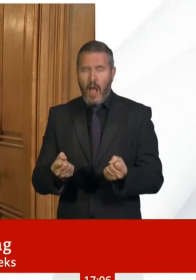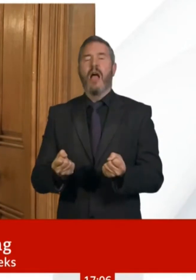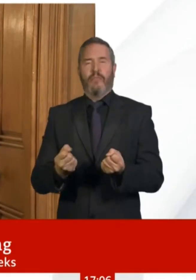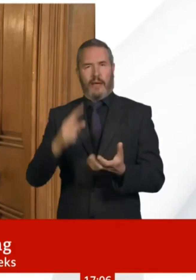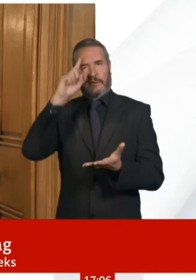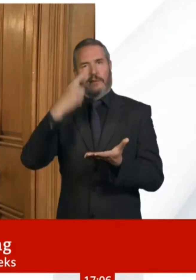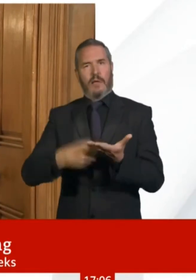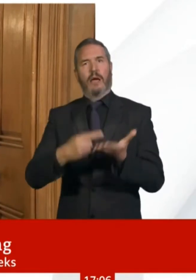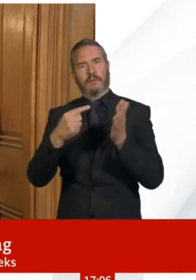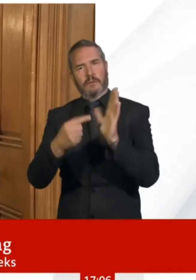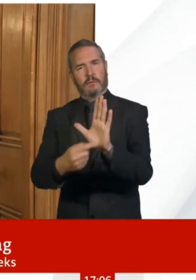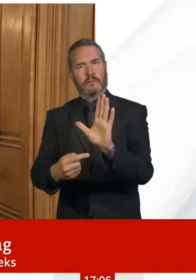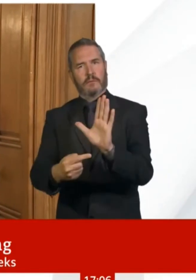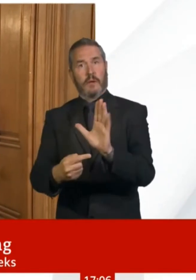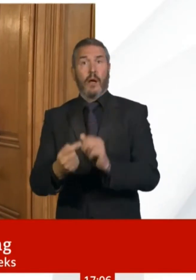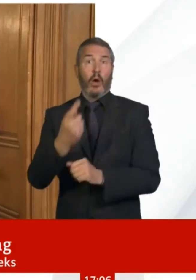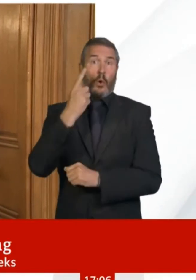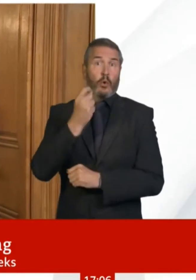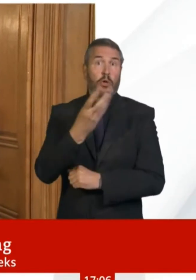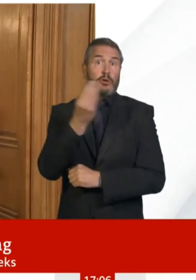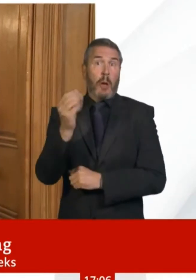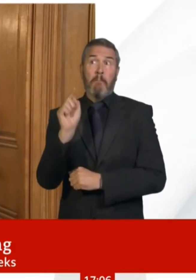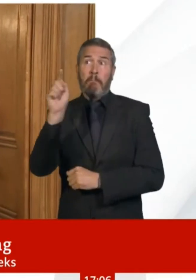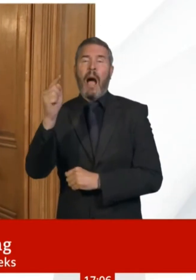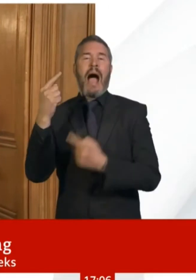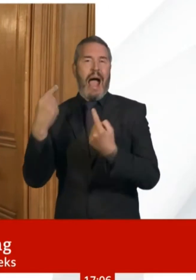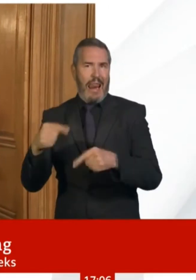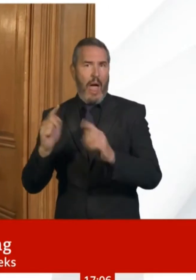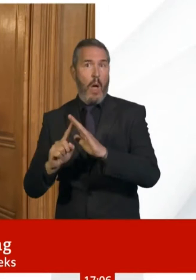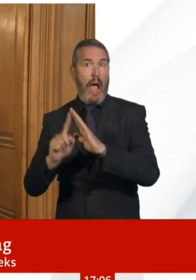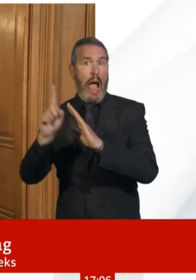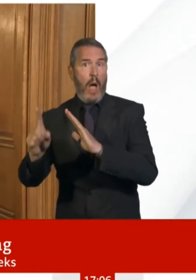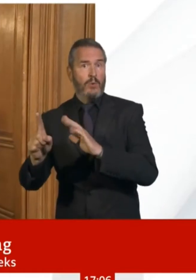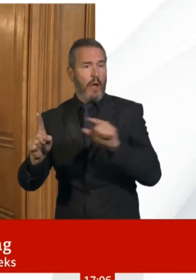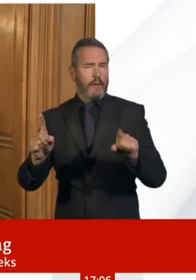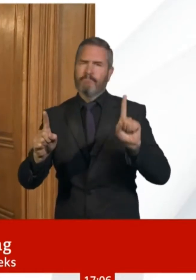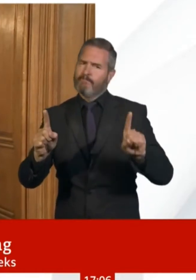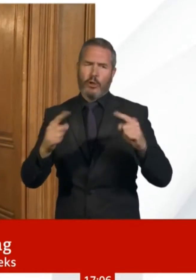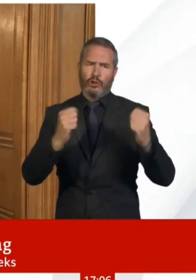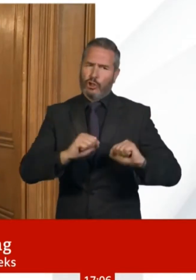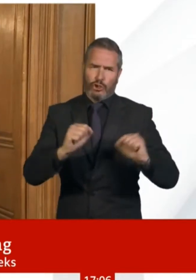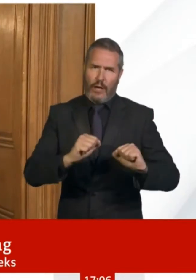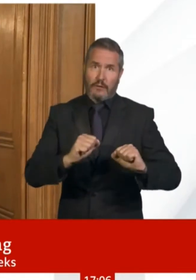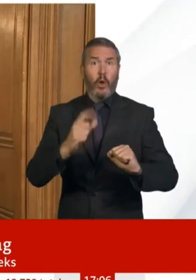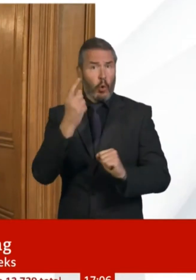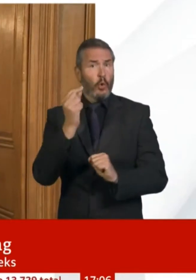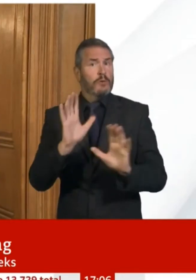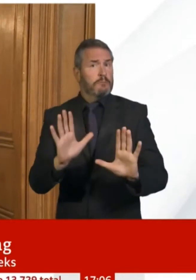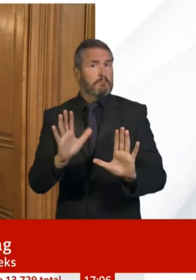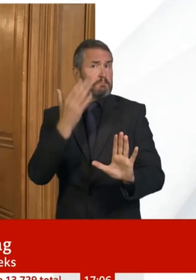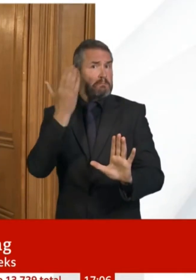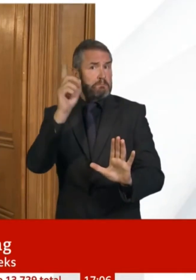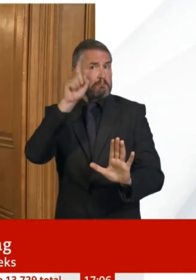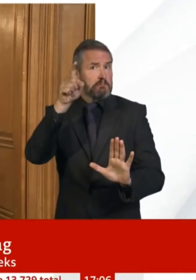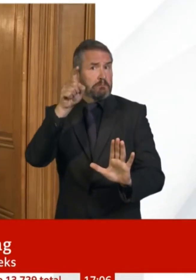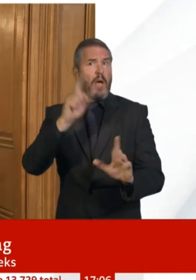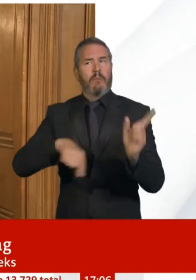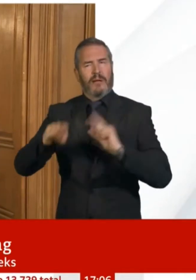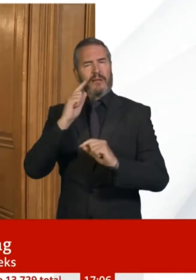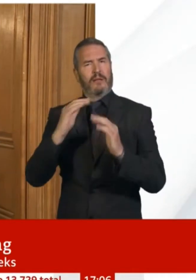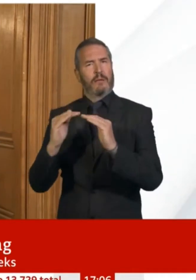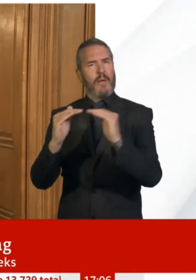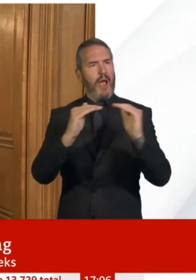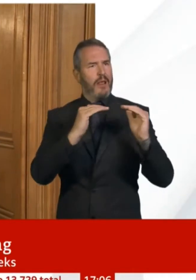It could involve relaxing measures in some areas while strengthening measures in other areas, but in formulating the right balance, we will be